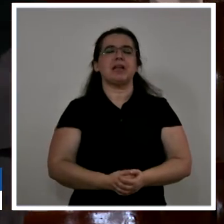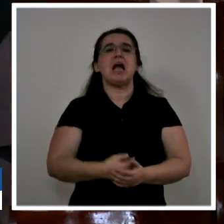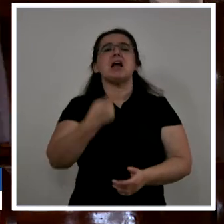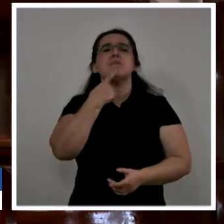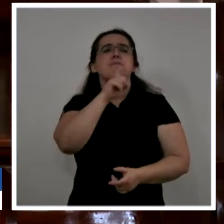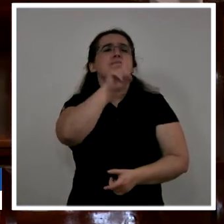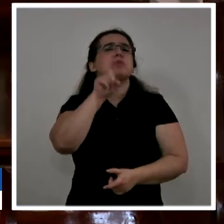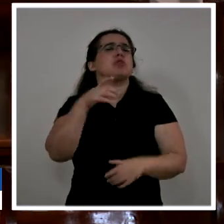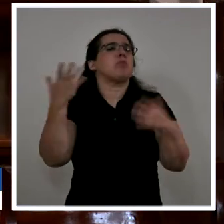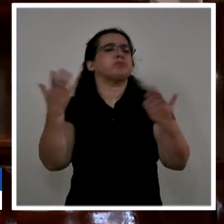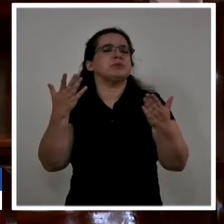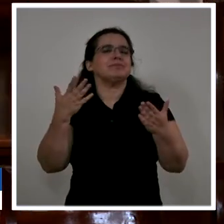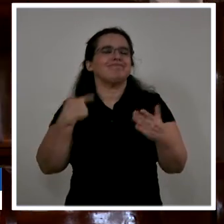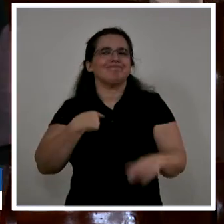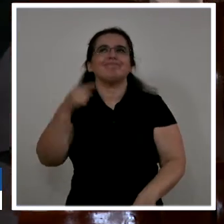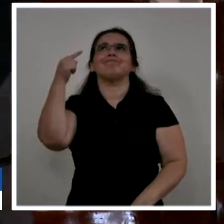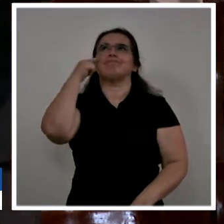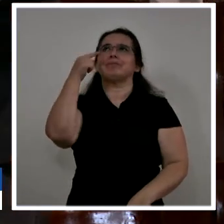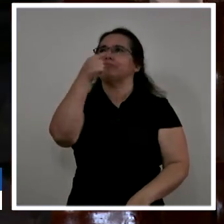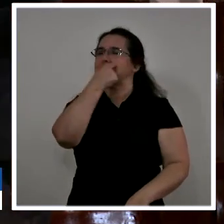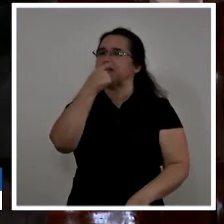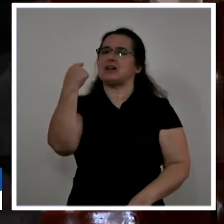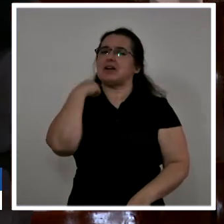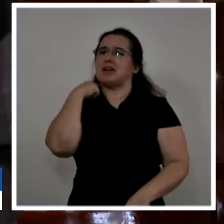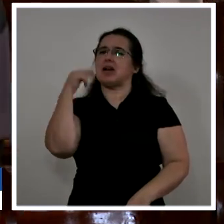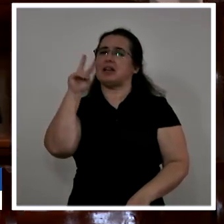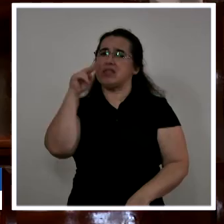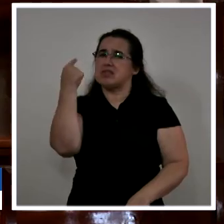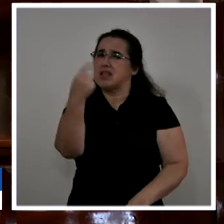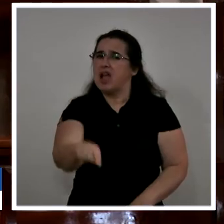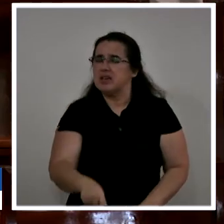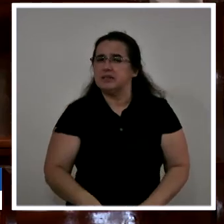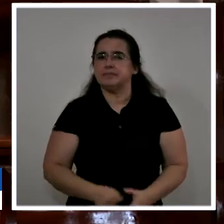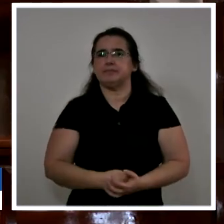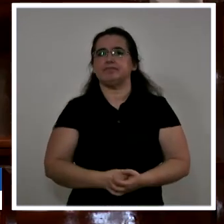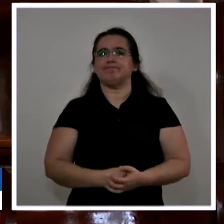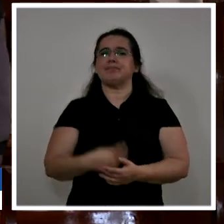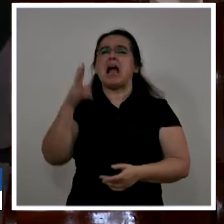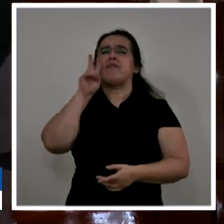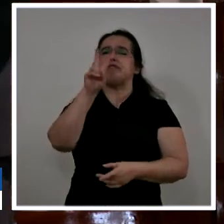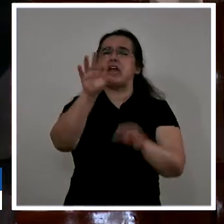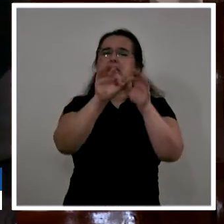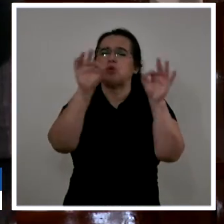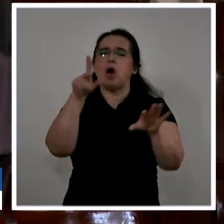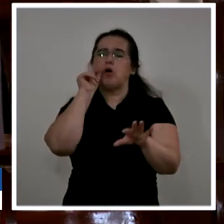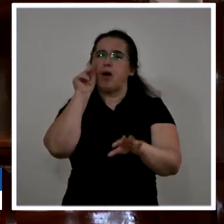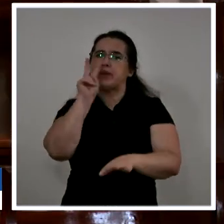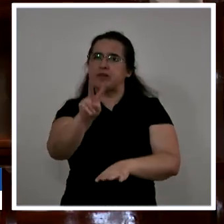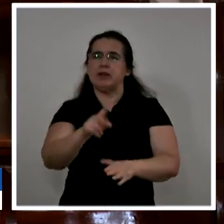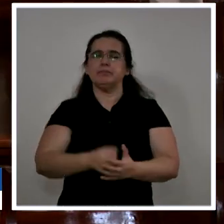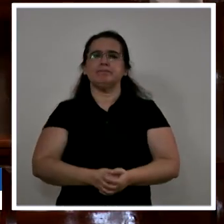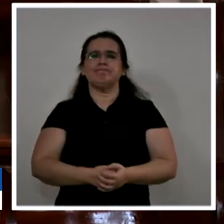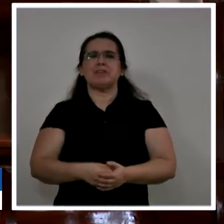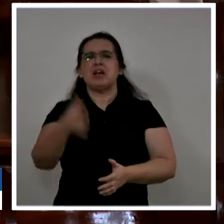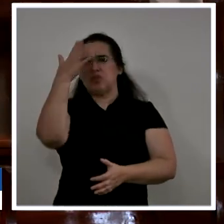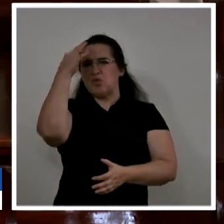ia ser: será que ele tem olhos de carne? Does he see as a man sees? Será que ele vê como um homem vê? Does he